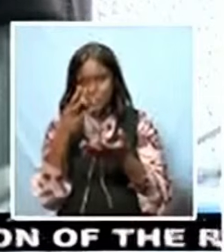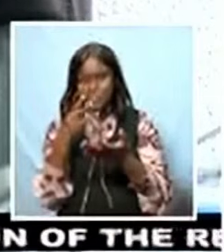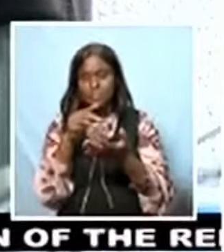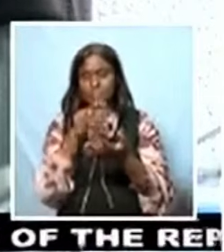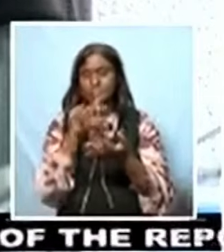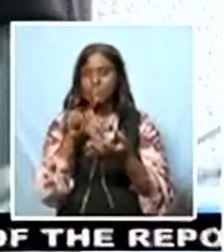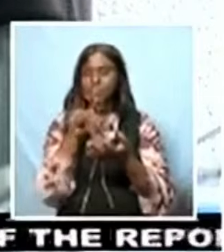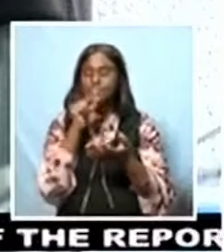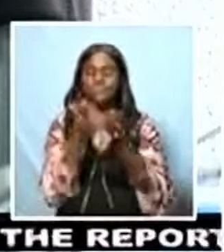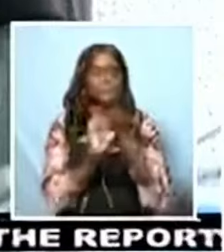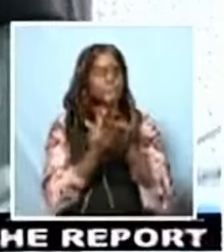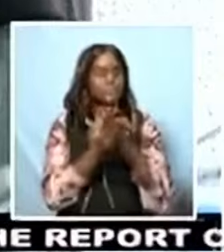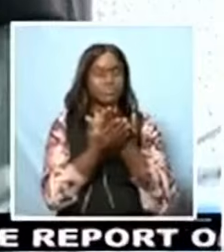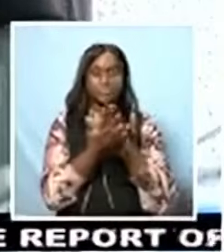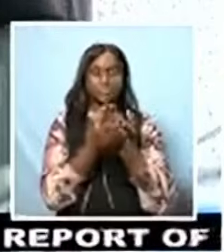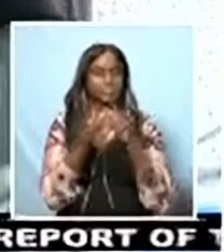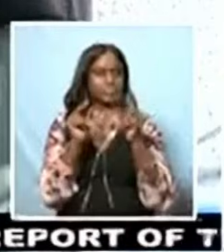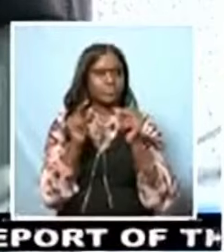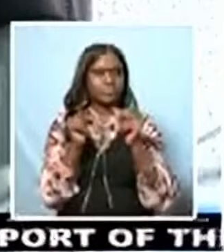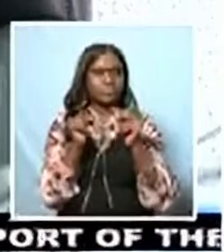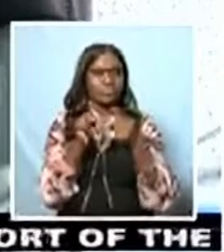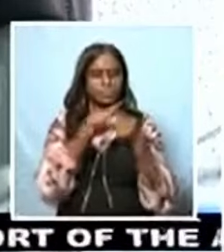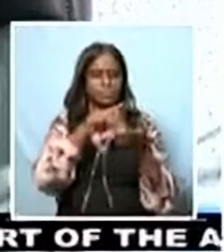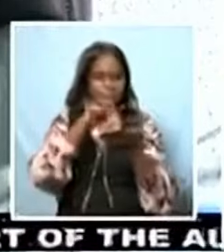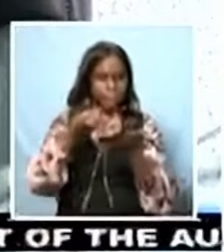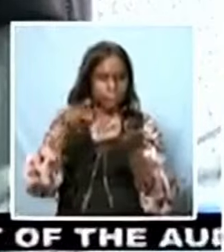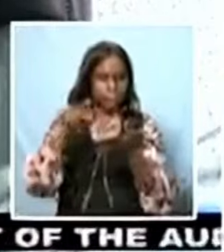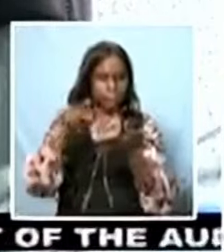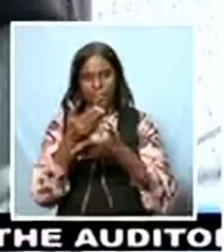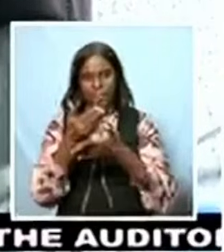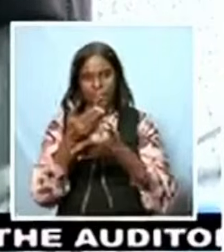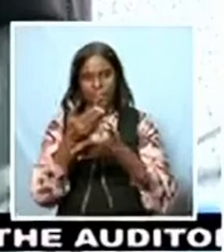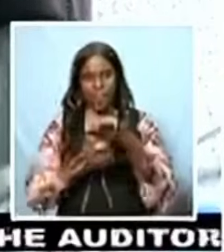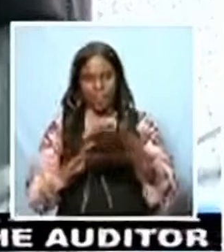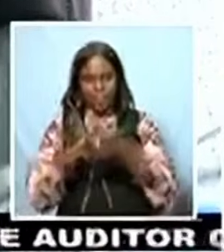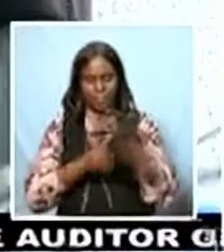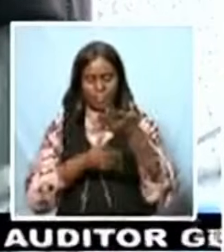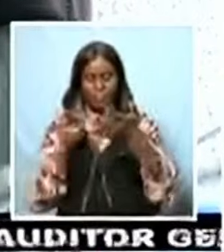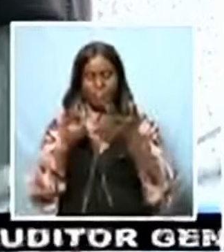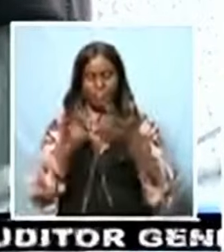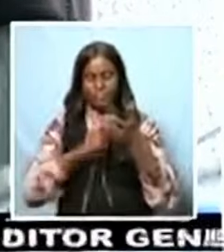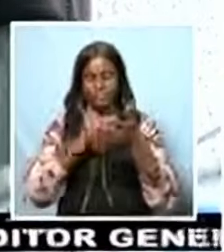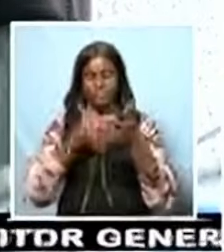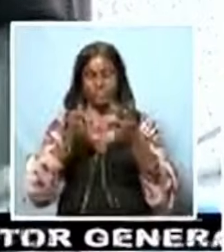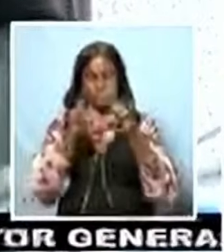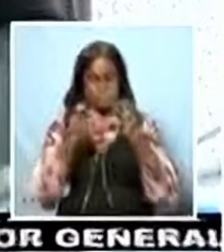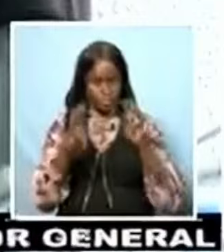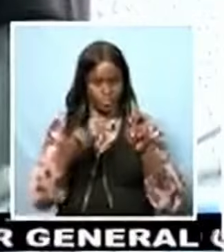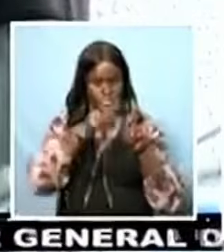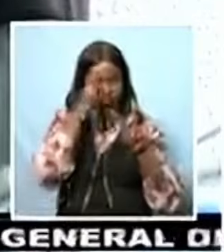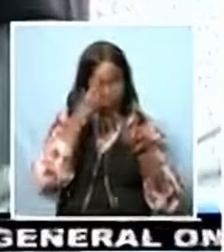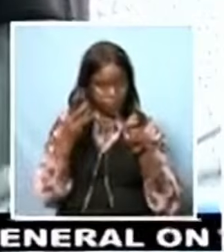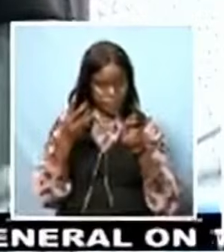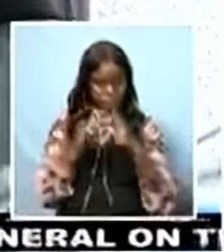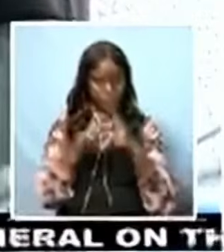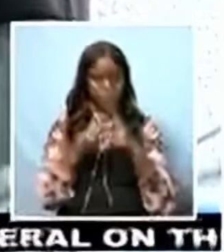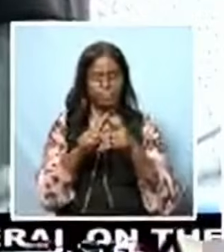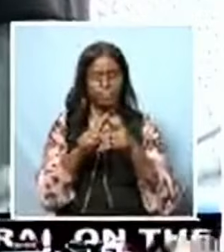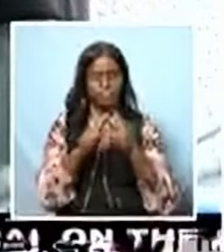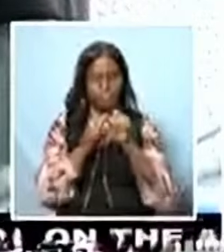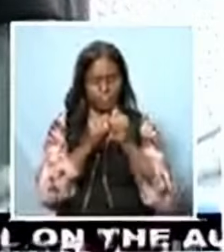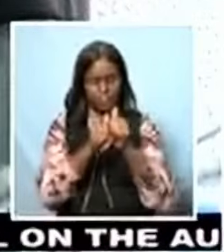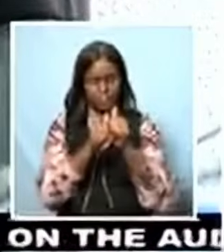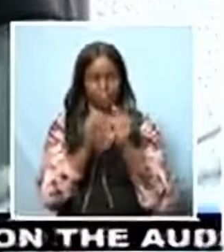were not attached to payment vouchers. Okay. Yes, we're actually checking the NRC, but we're going by